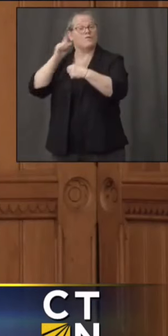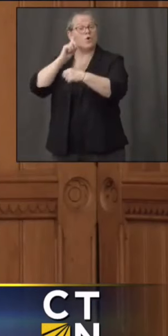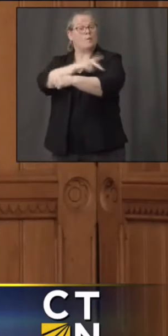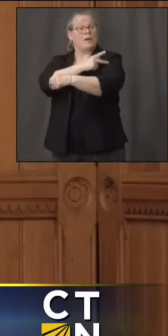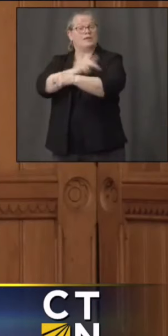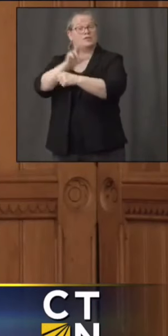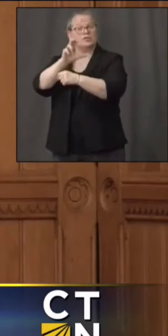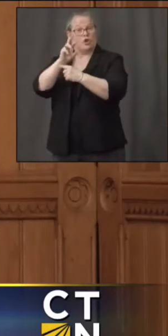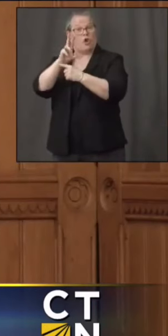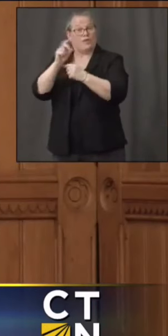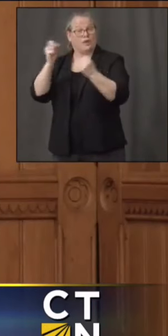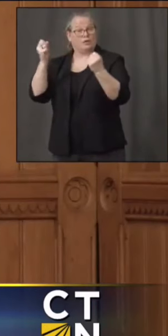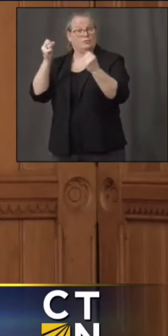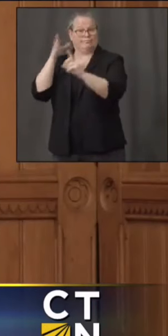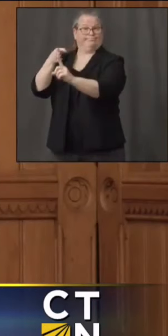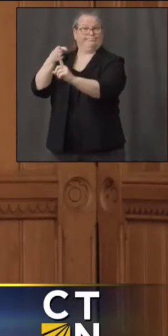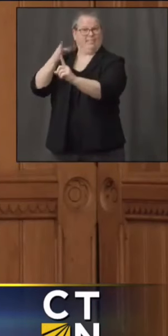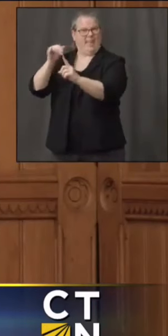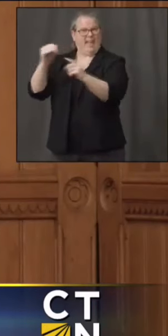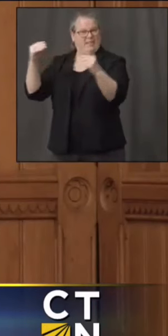residents admitted into